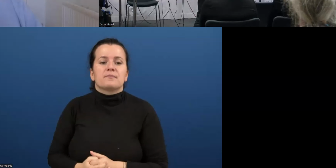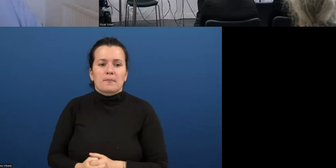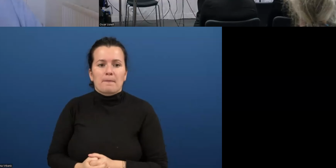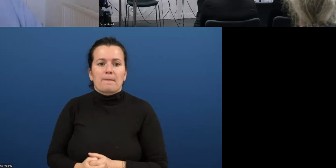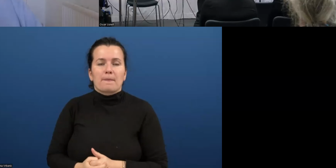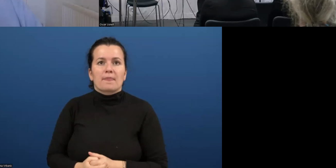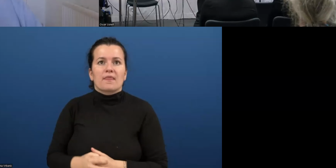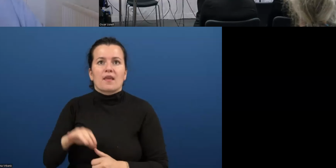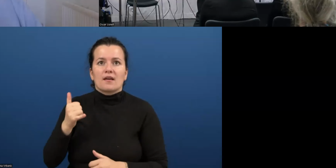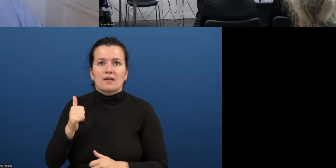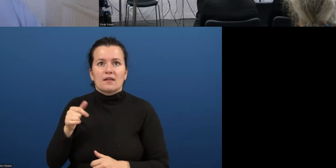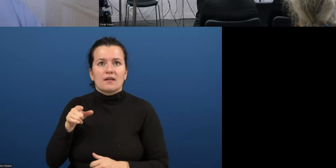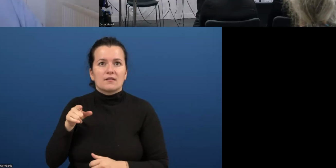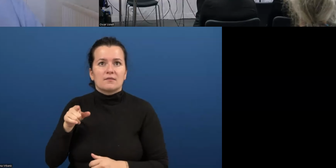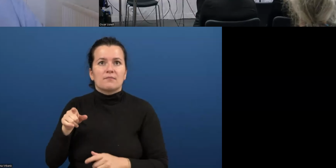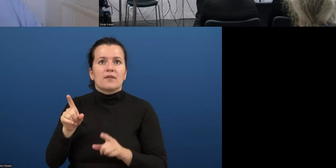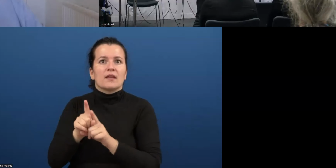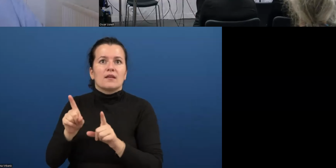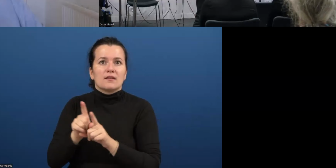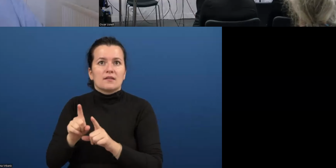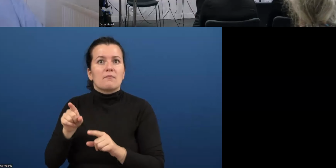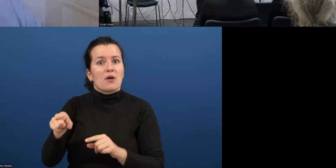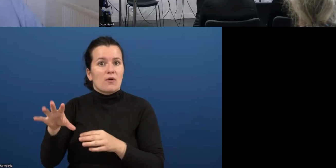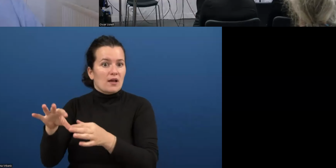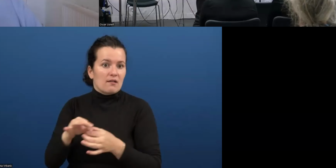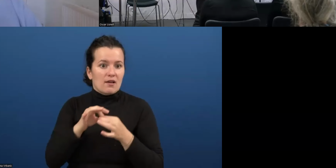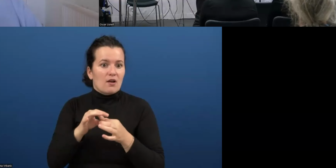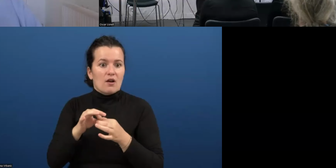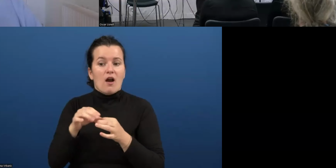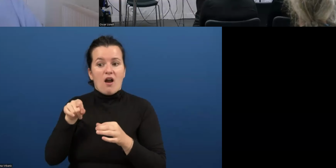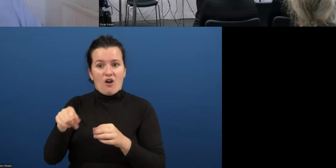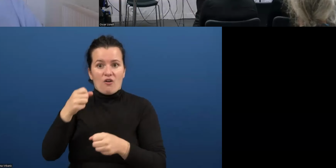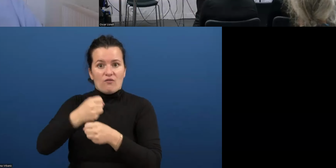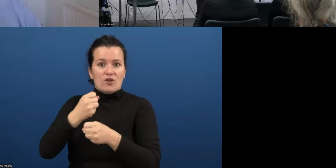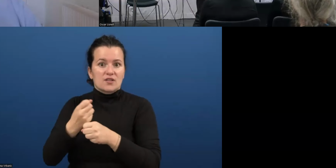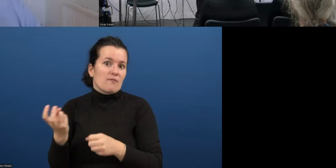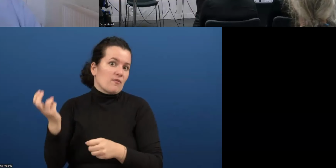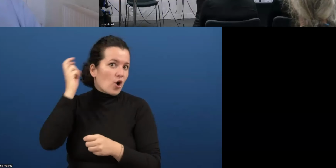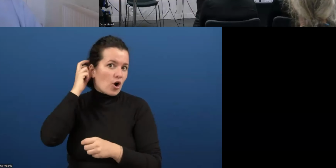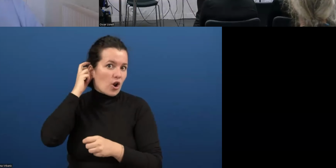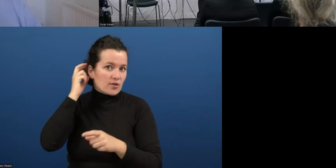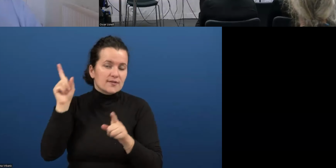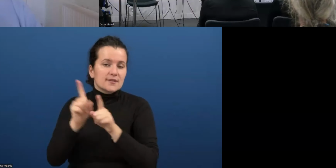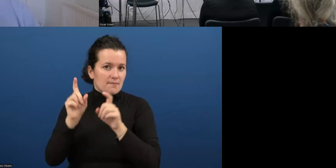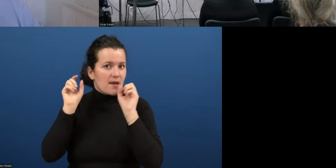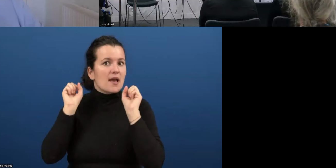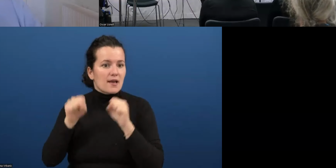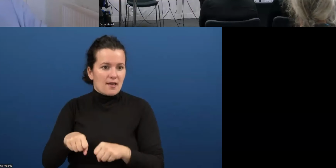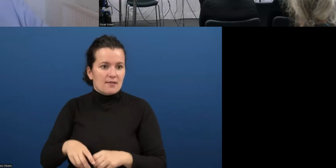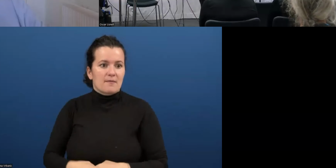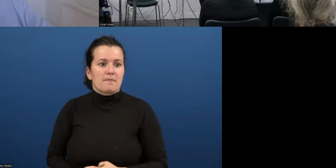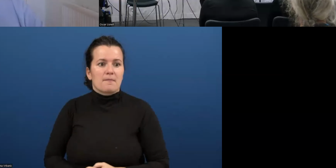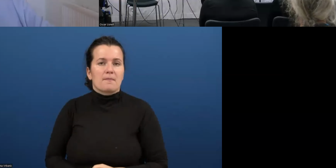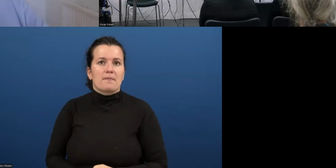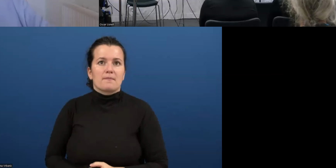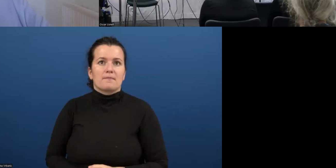also created music for cochlear implants, people to listen to. We do this. So just to say that does exist, we're working on